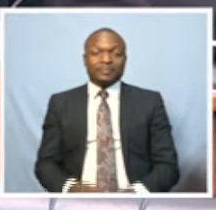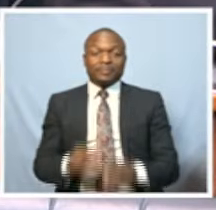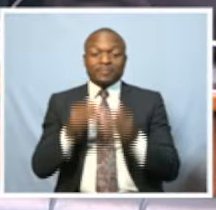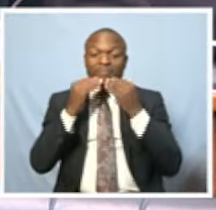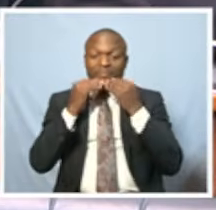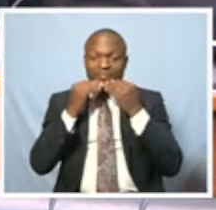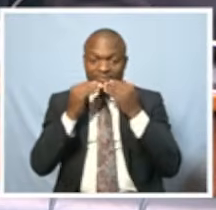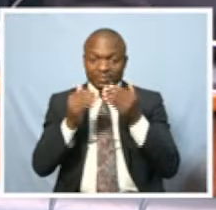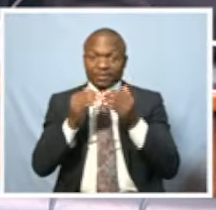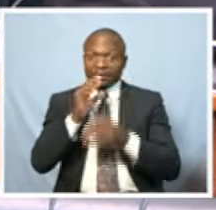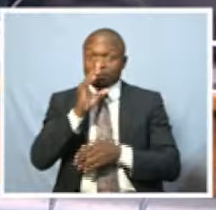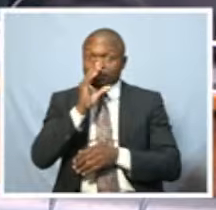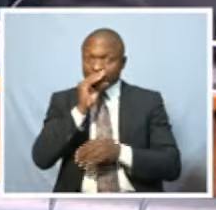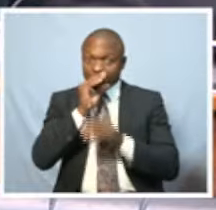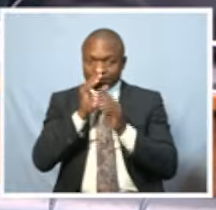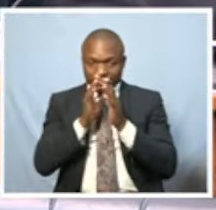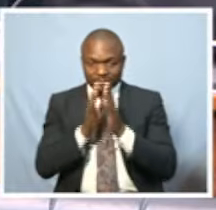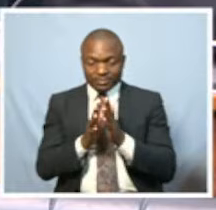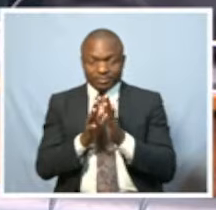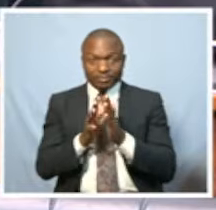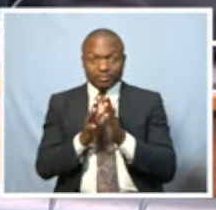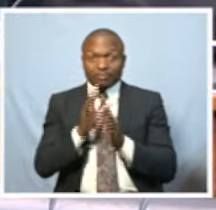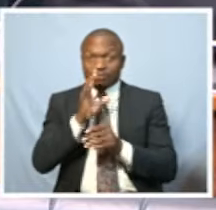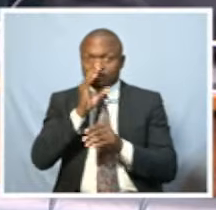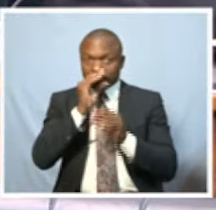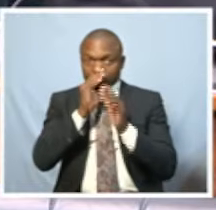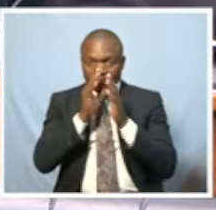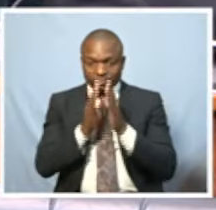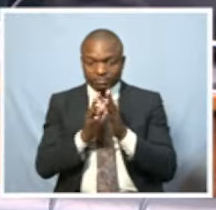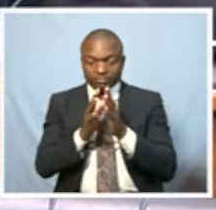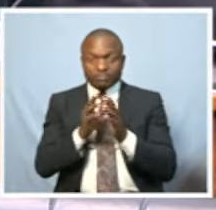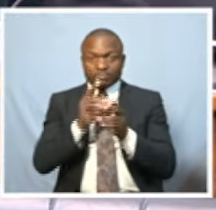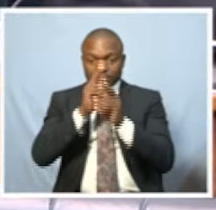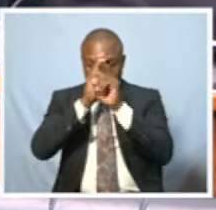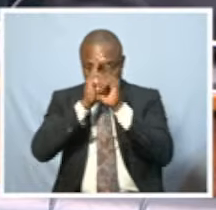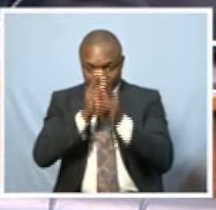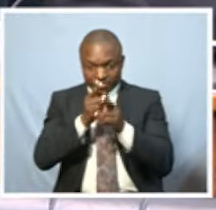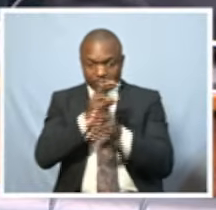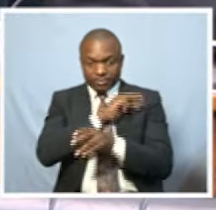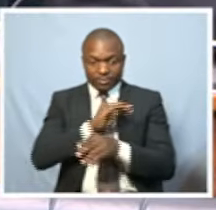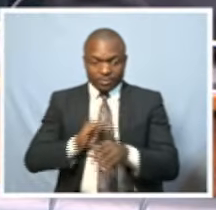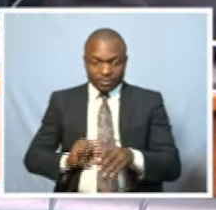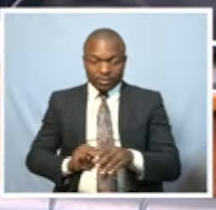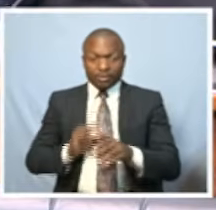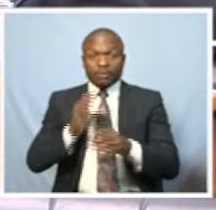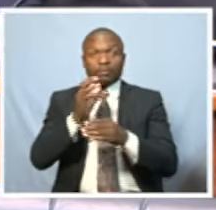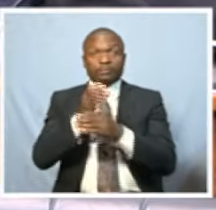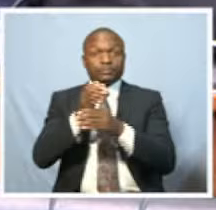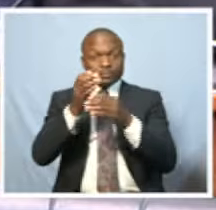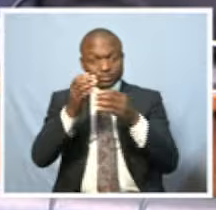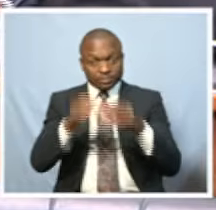Thank you, Mr. Speaker. Mr. Speaker, the Honorable Member for Chinsali,